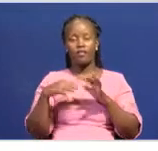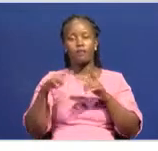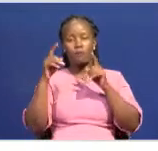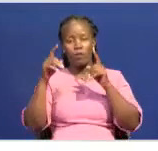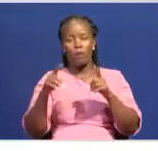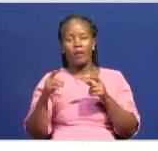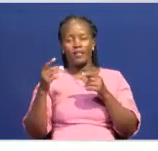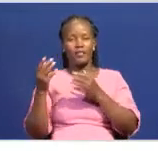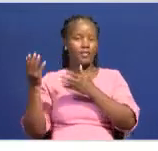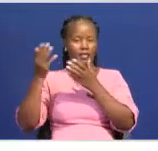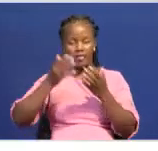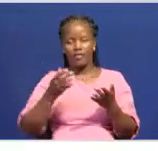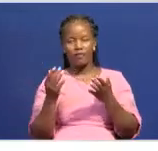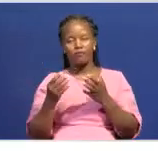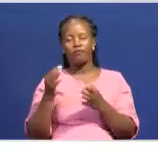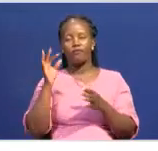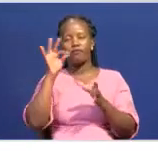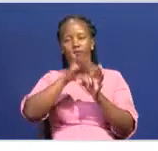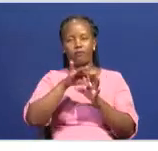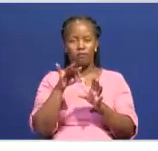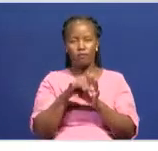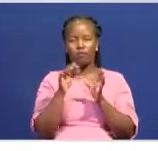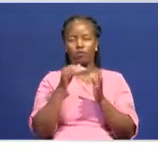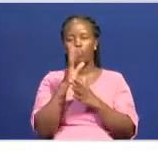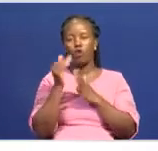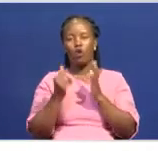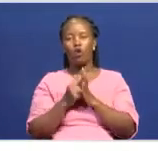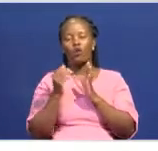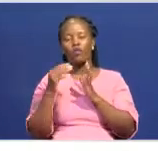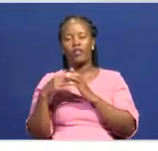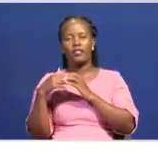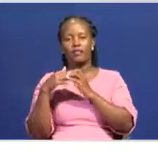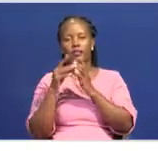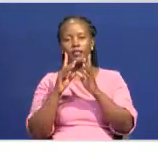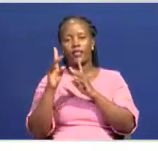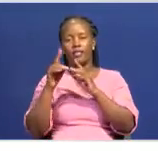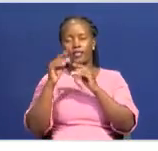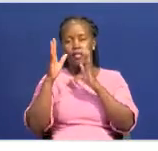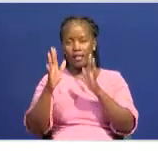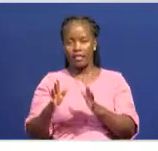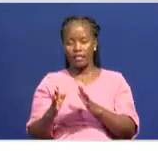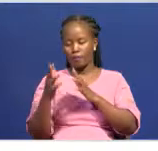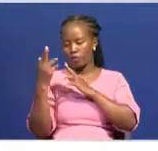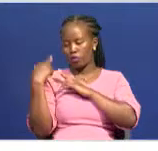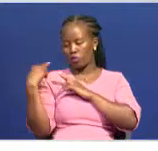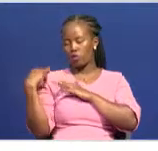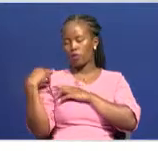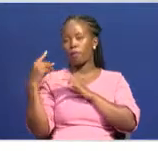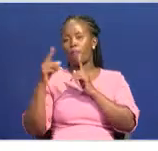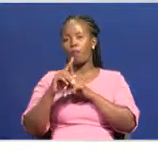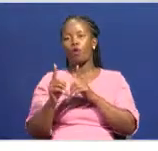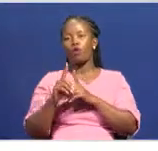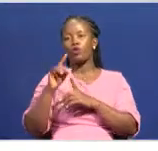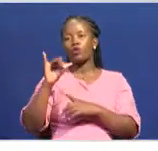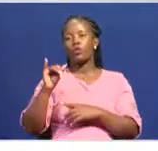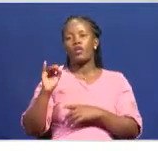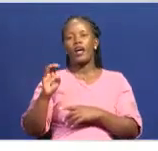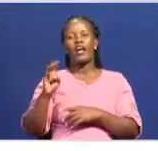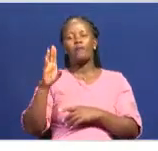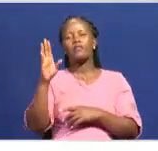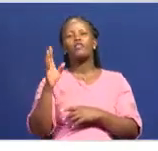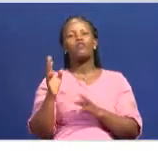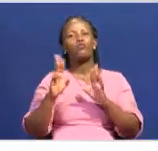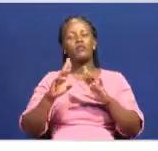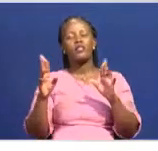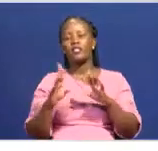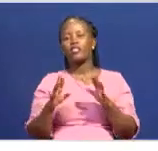body with requirements for the directorship role. IEBC will also set up a resolution mechanism for any disputes